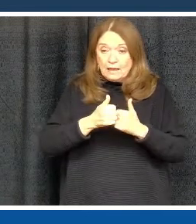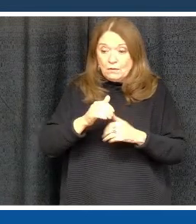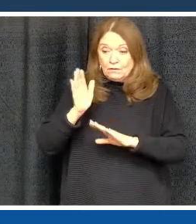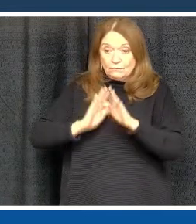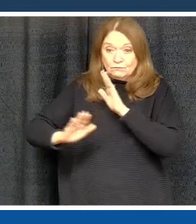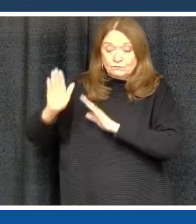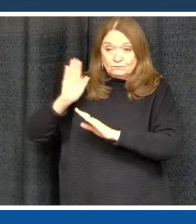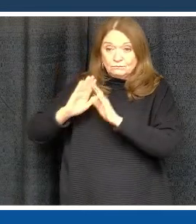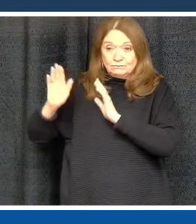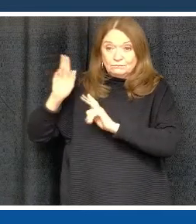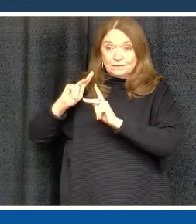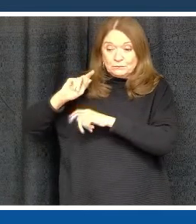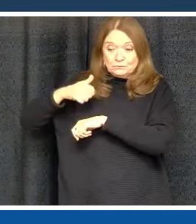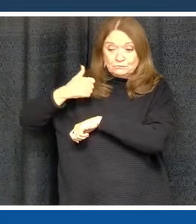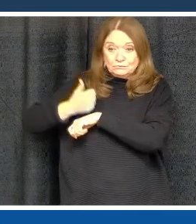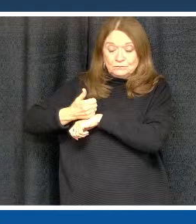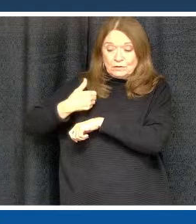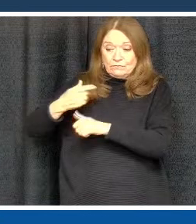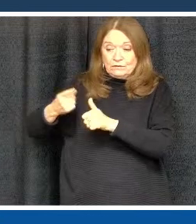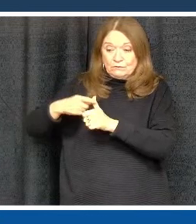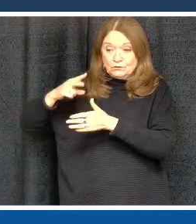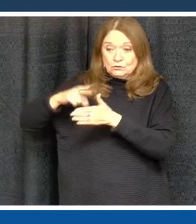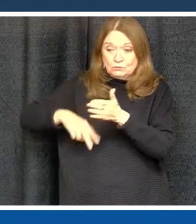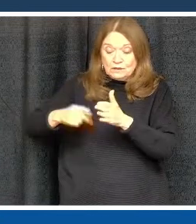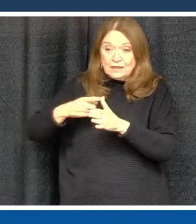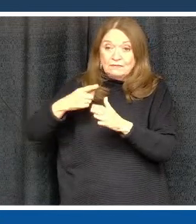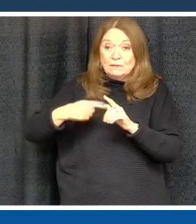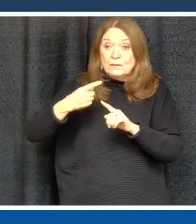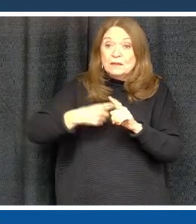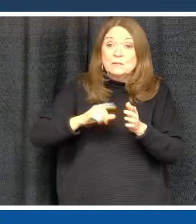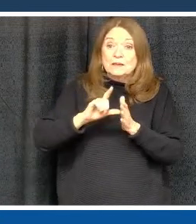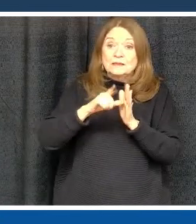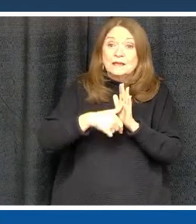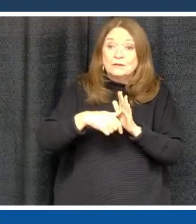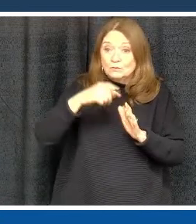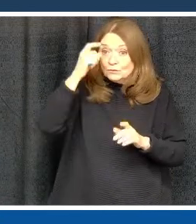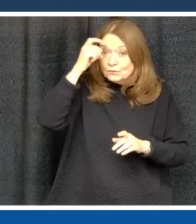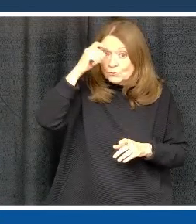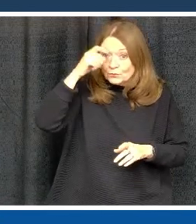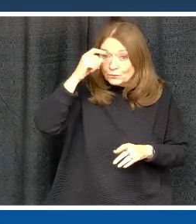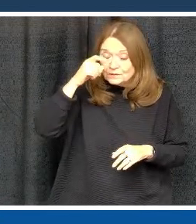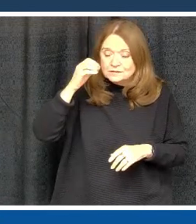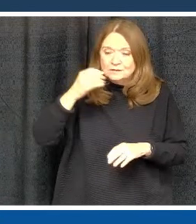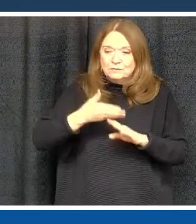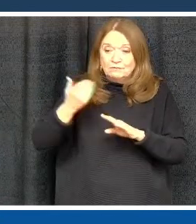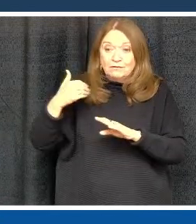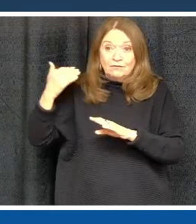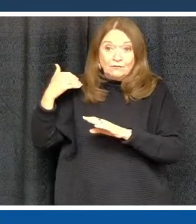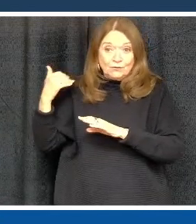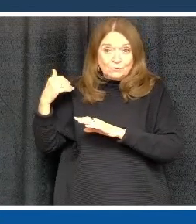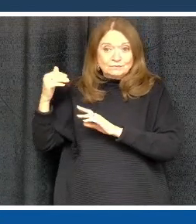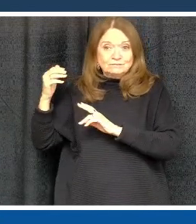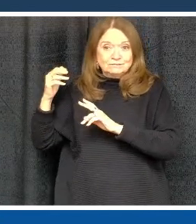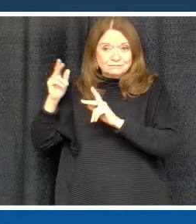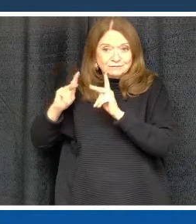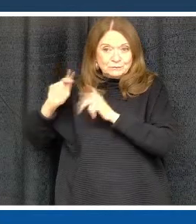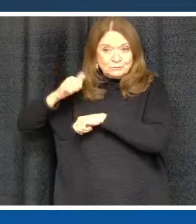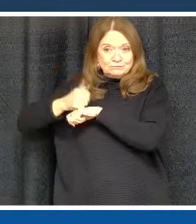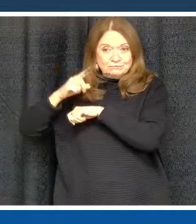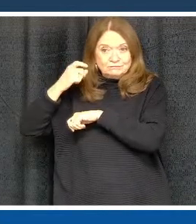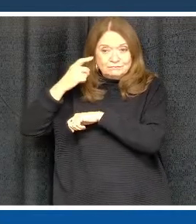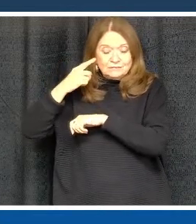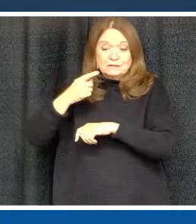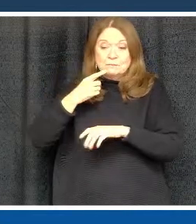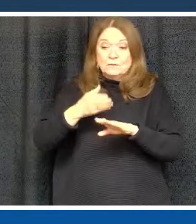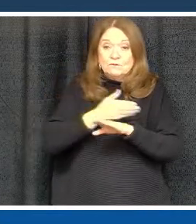have the first reading, and then about a month later, the wisdom of our forefathers is before